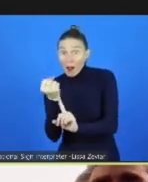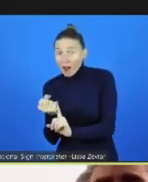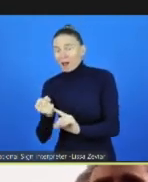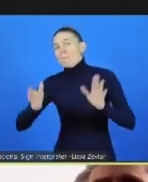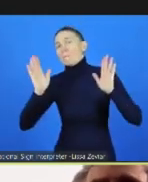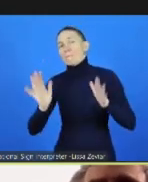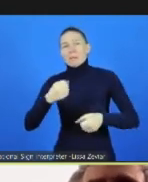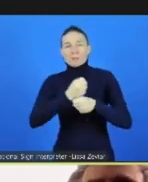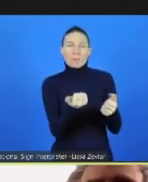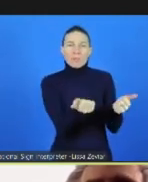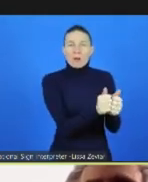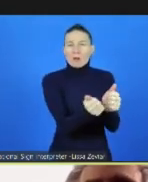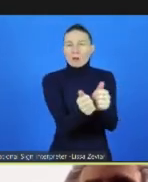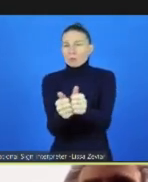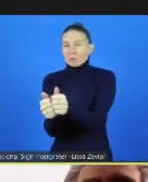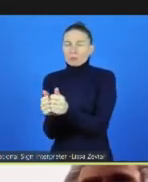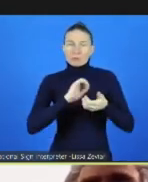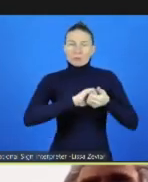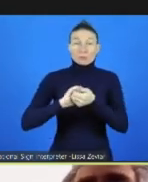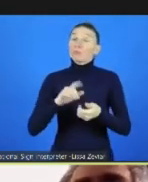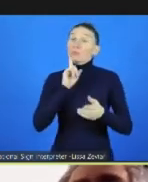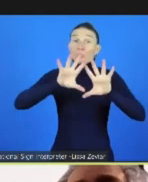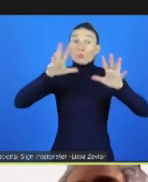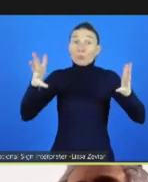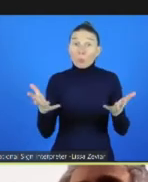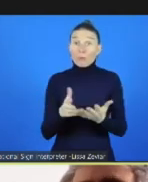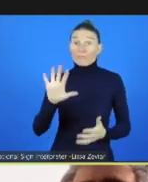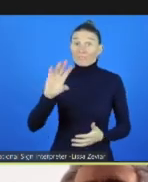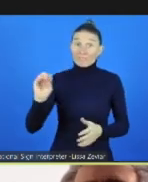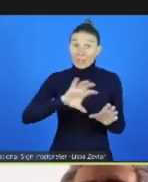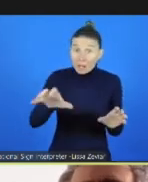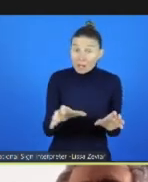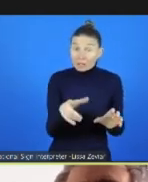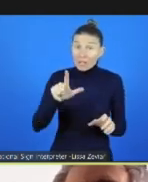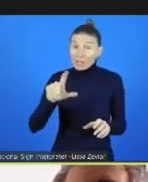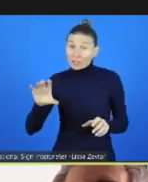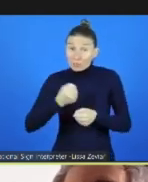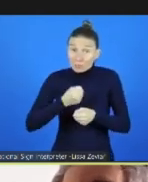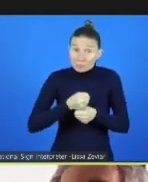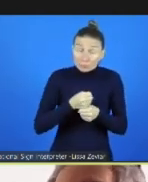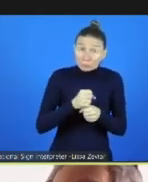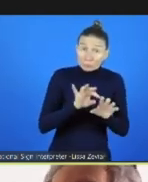Partnerships around the world, and we operate in over 50 countries around the world, and then across the UK.